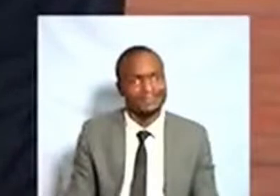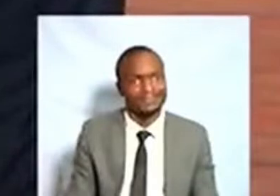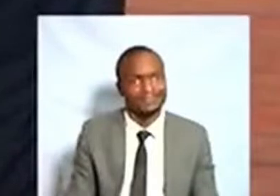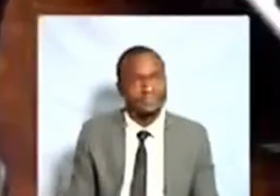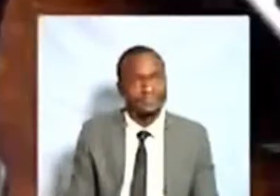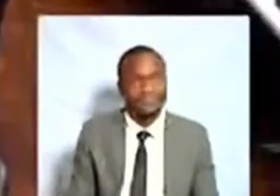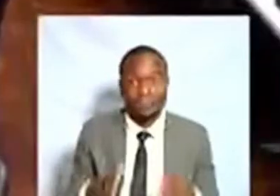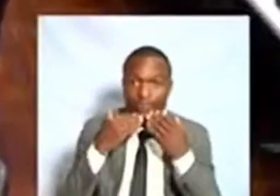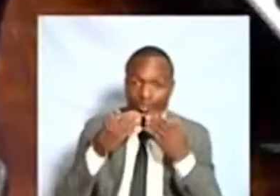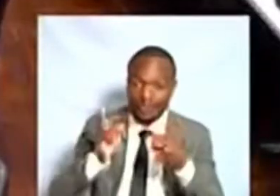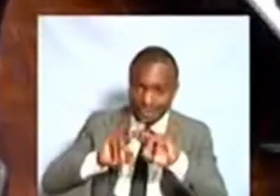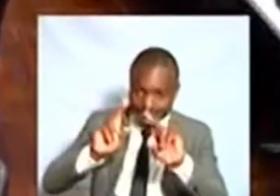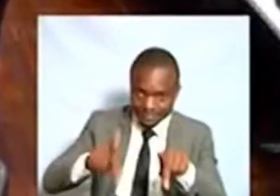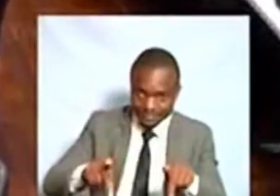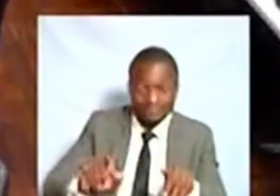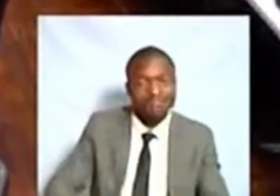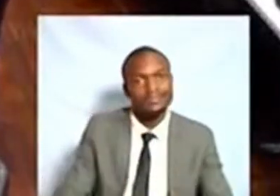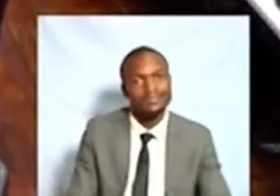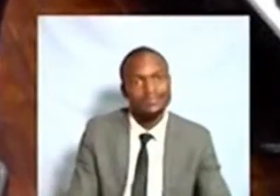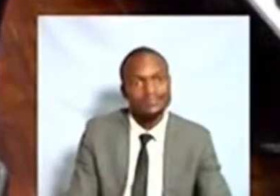Secretary. Thank you, Chair.